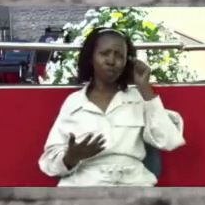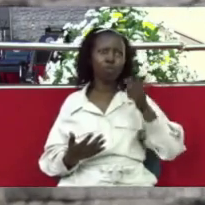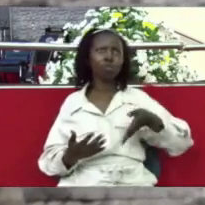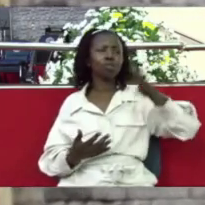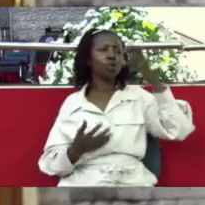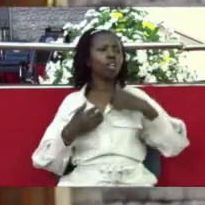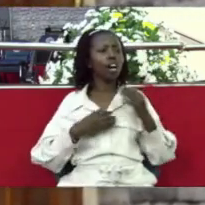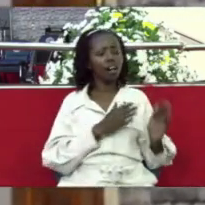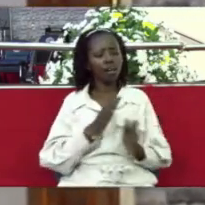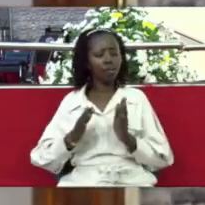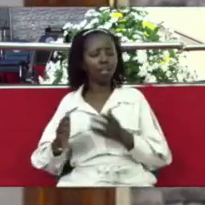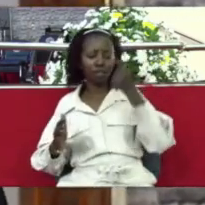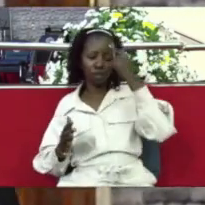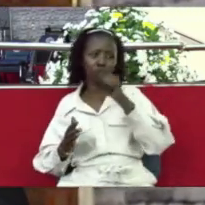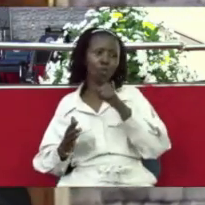It's because you're not tithing.